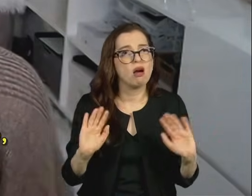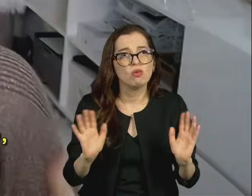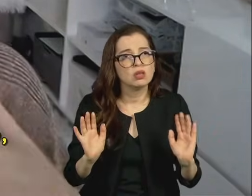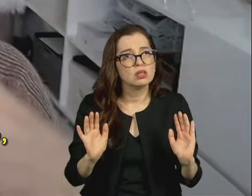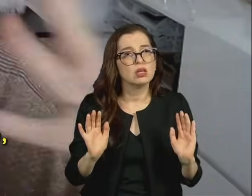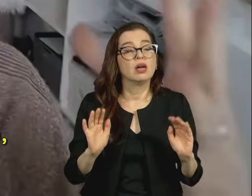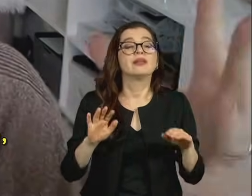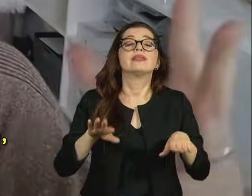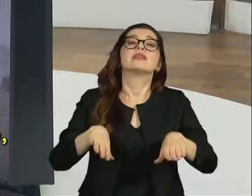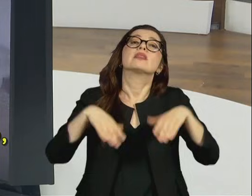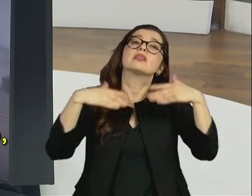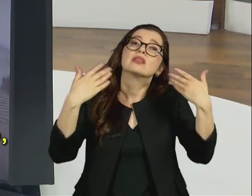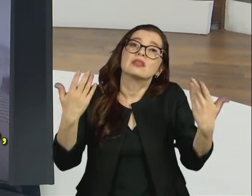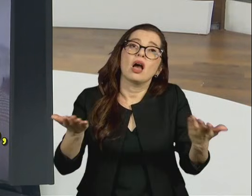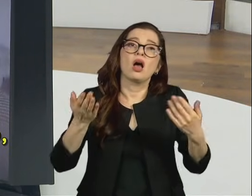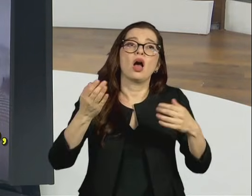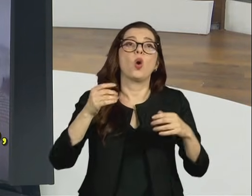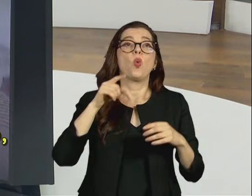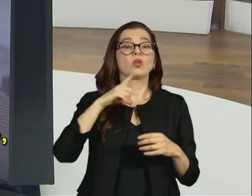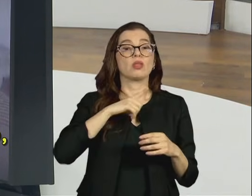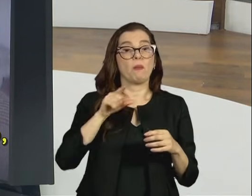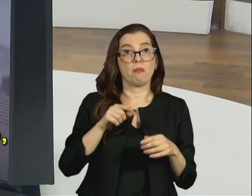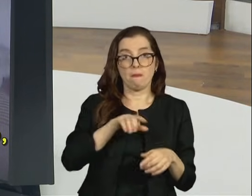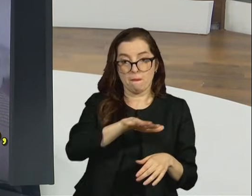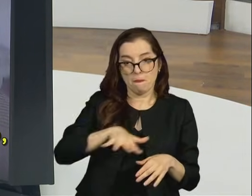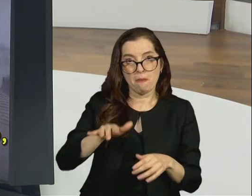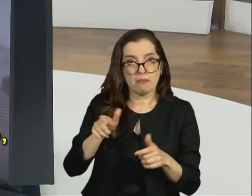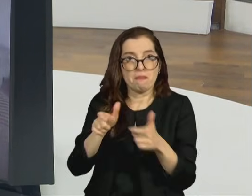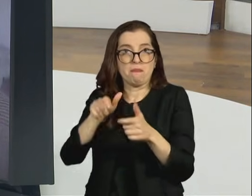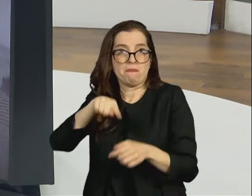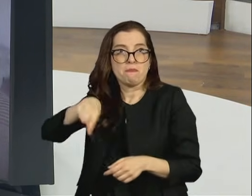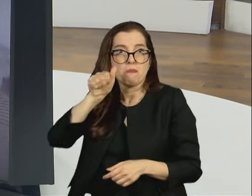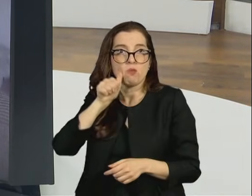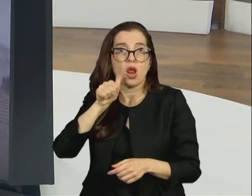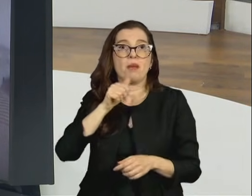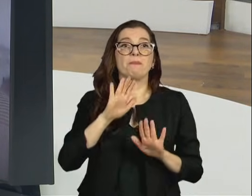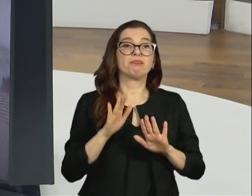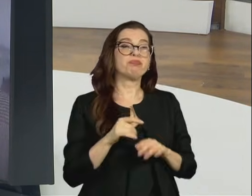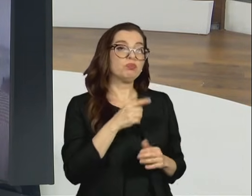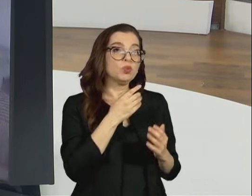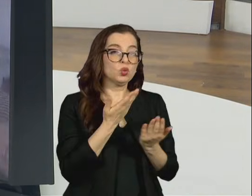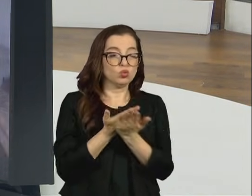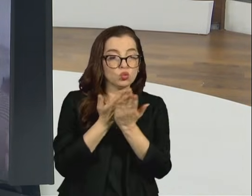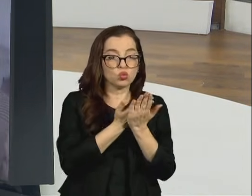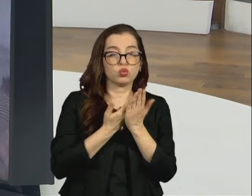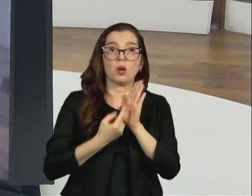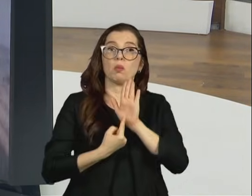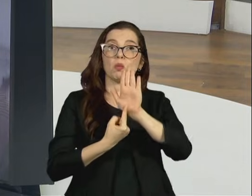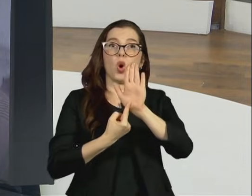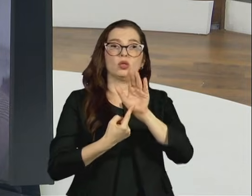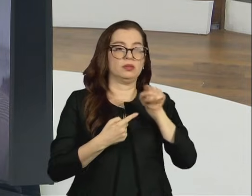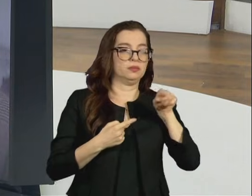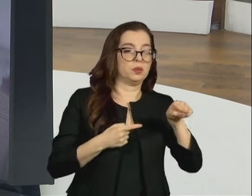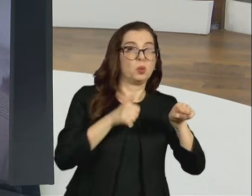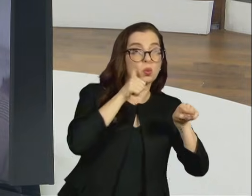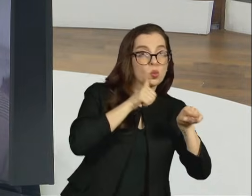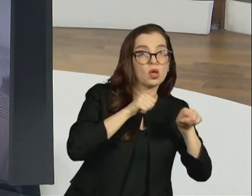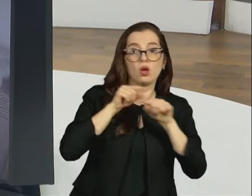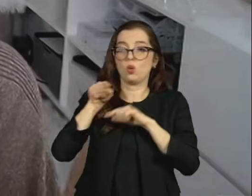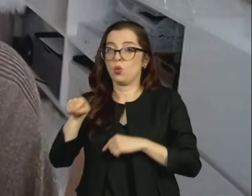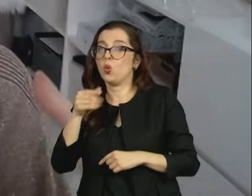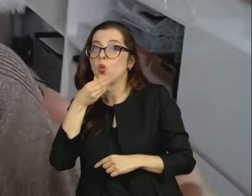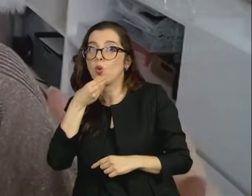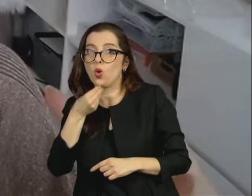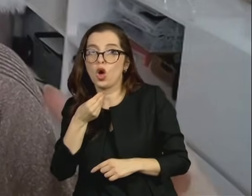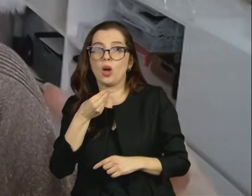So there's a whole part of the population that's been left out. And even in studies that do include women and men,